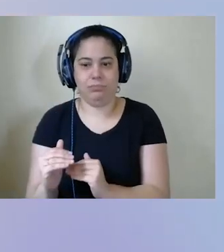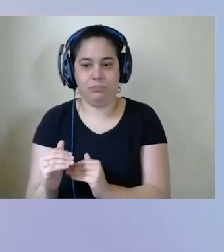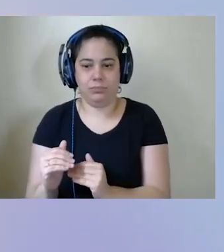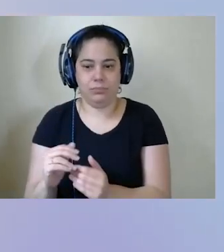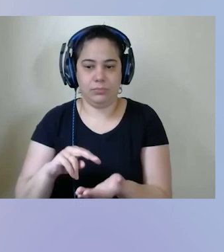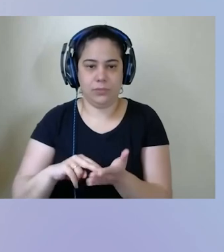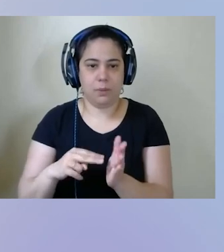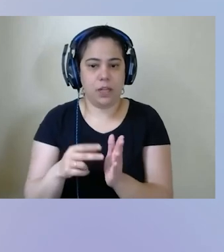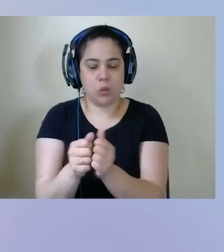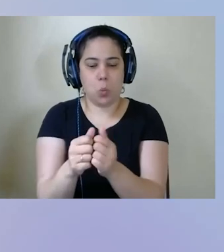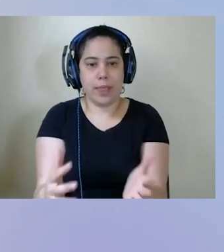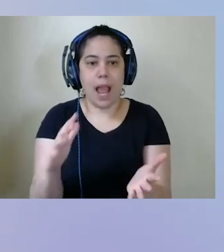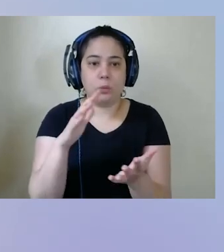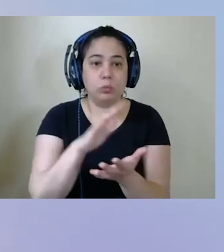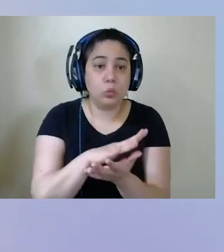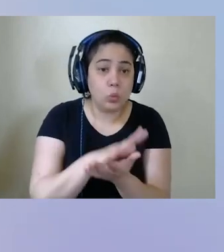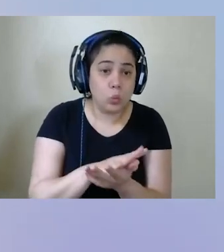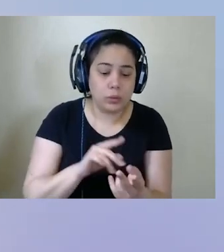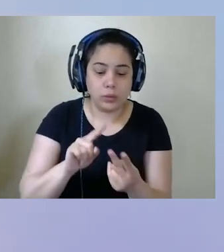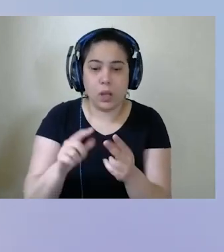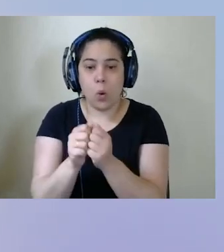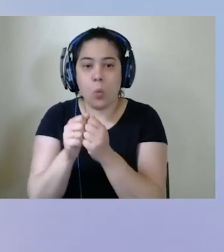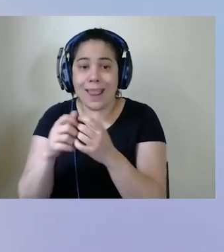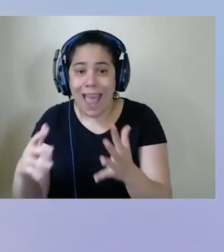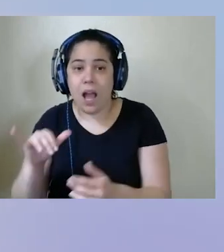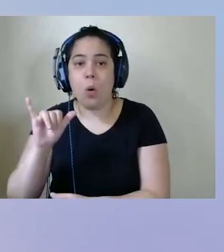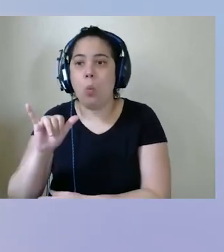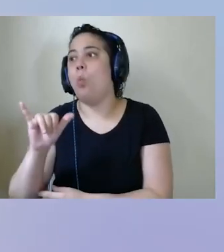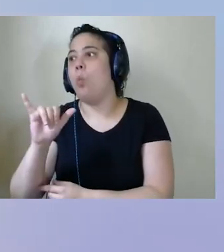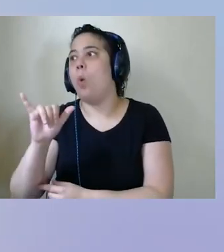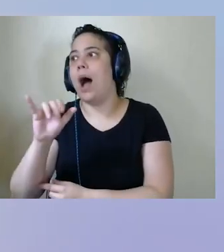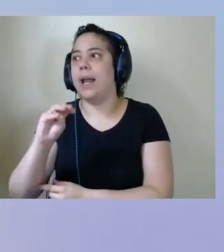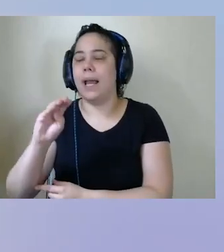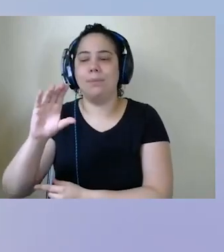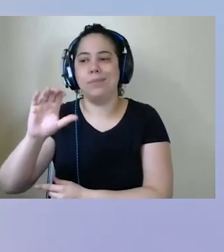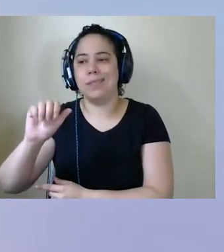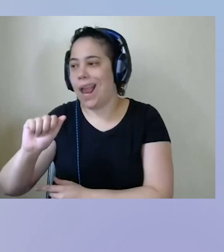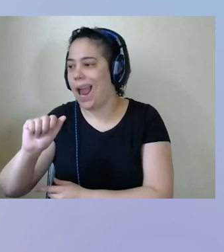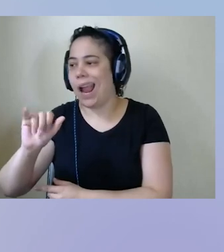without school, or without the why, or without your